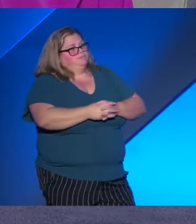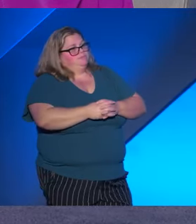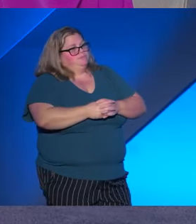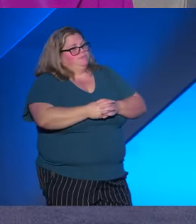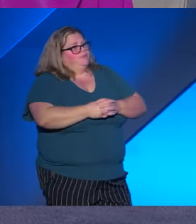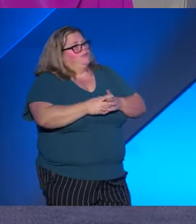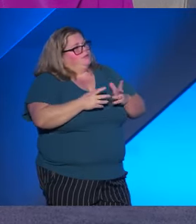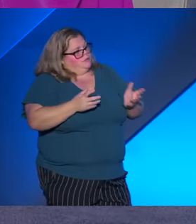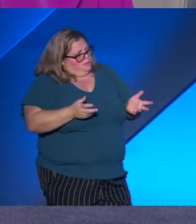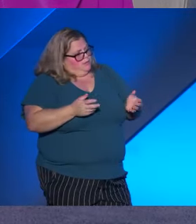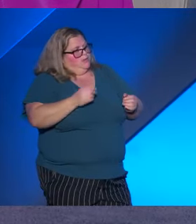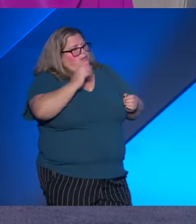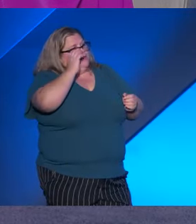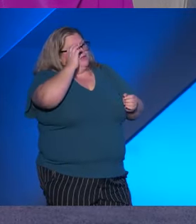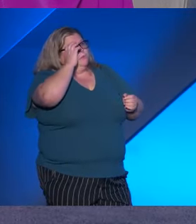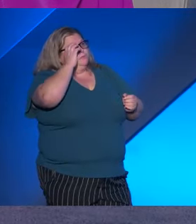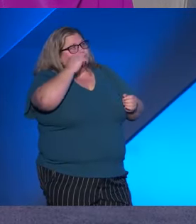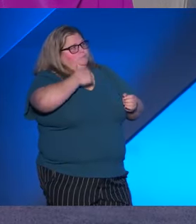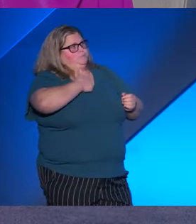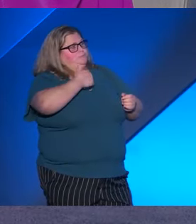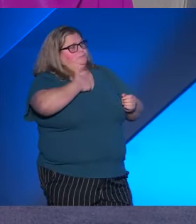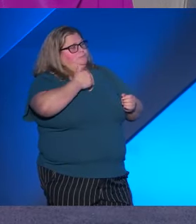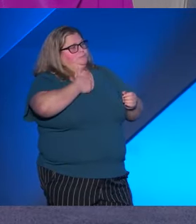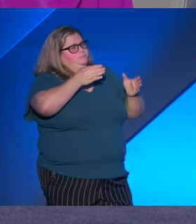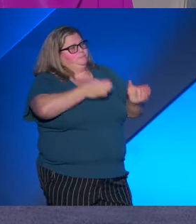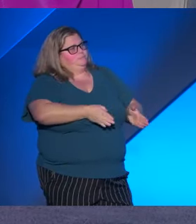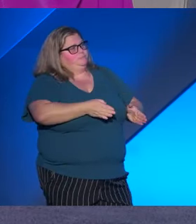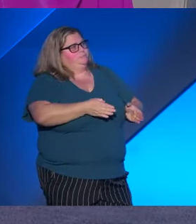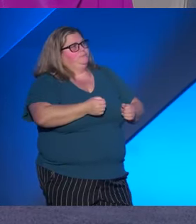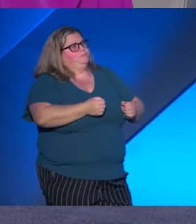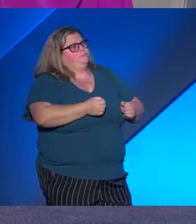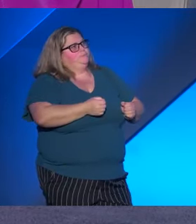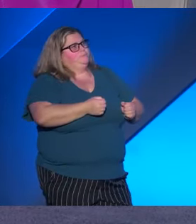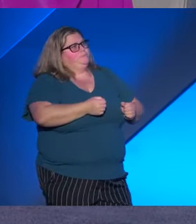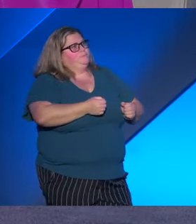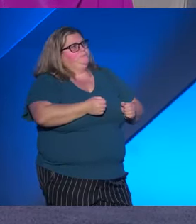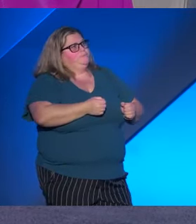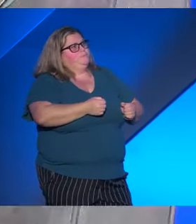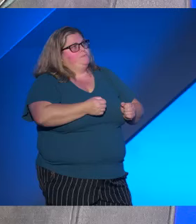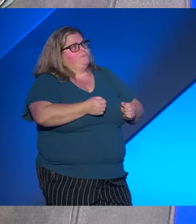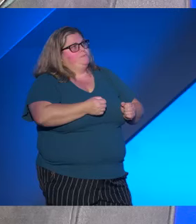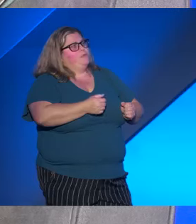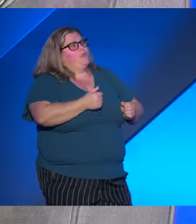I am someone who really is for